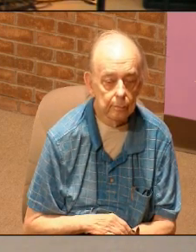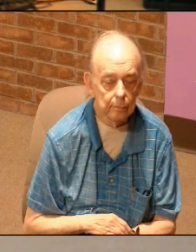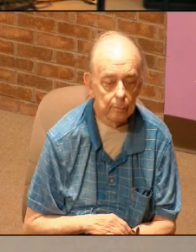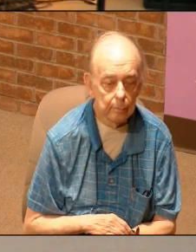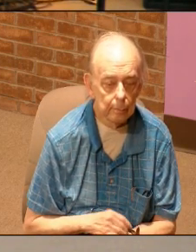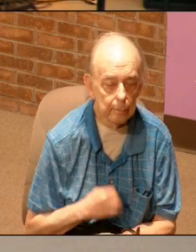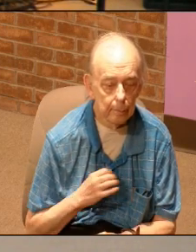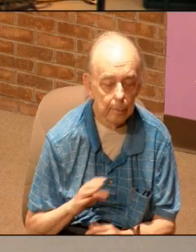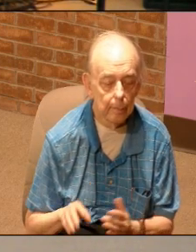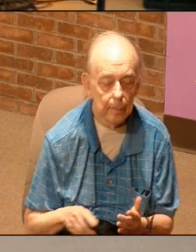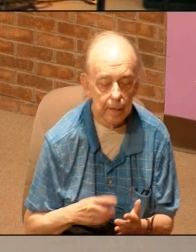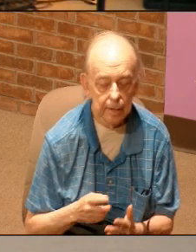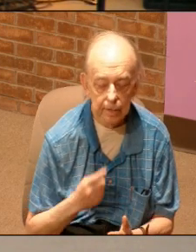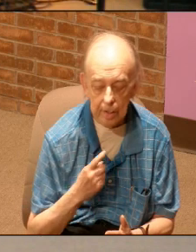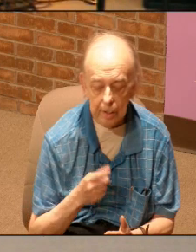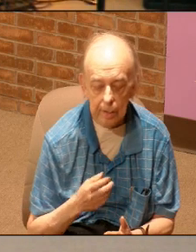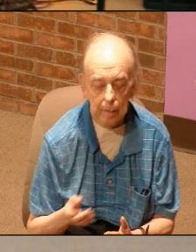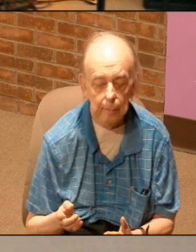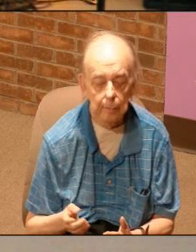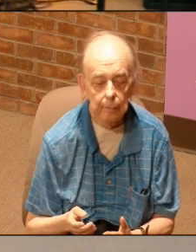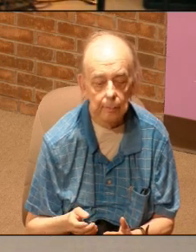And all I said to them was,